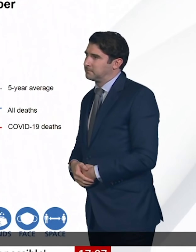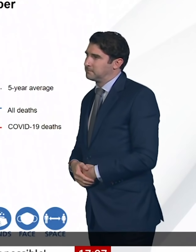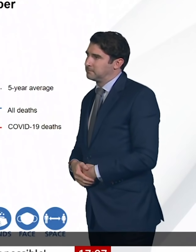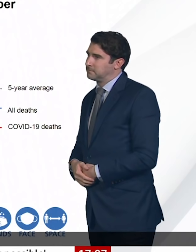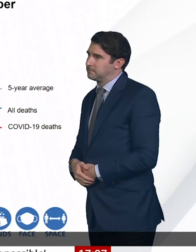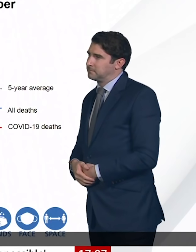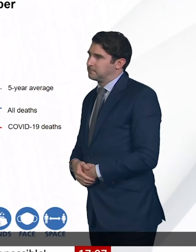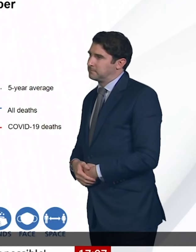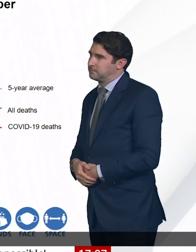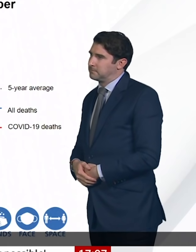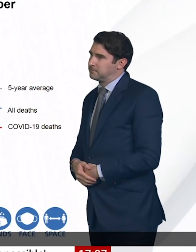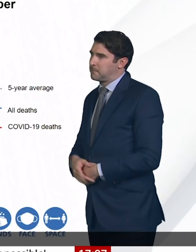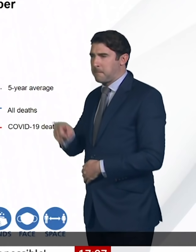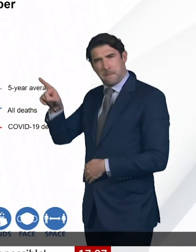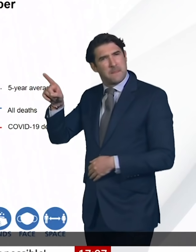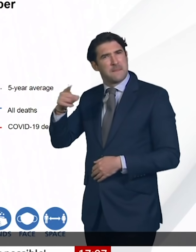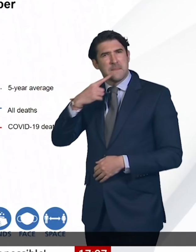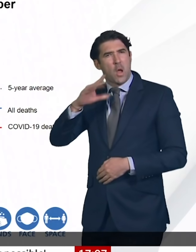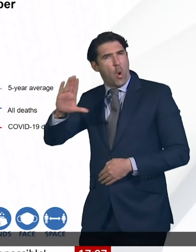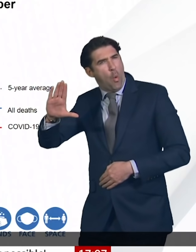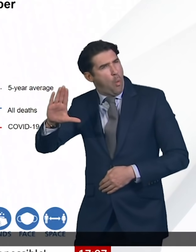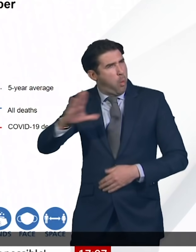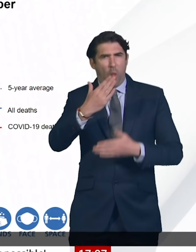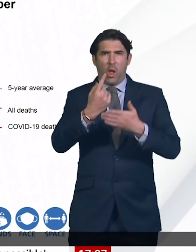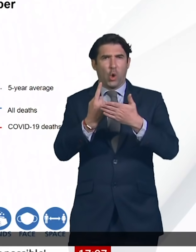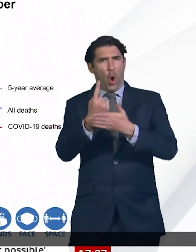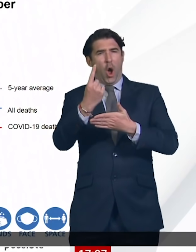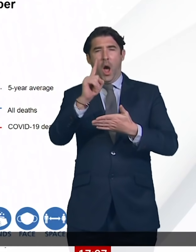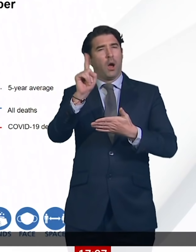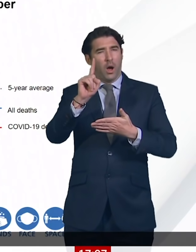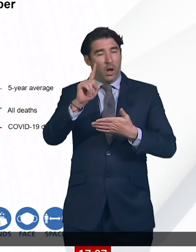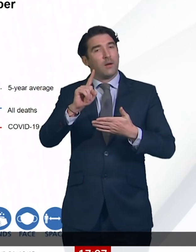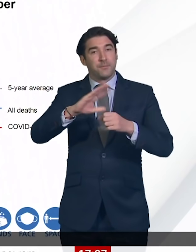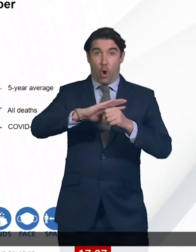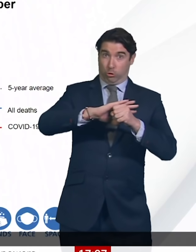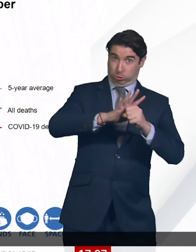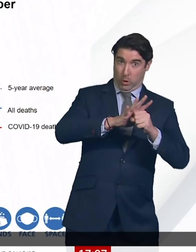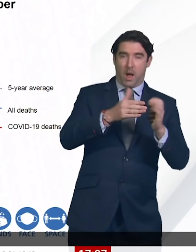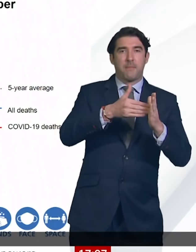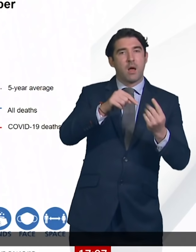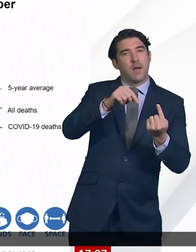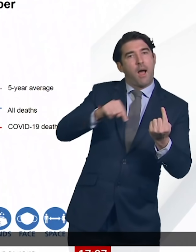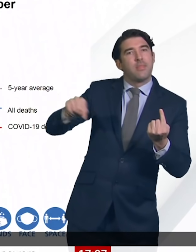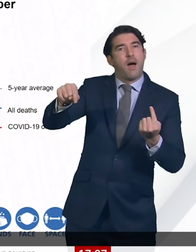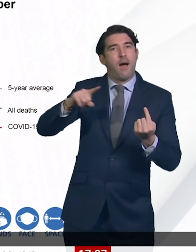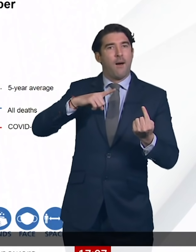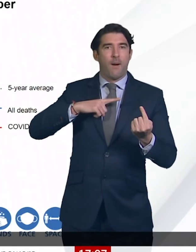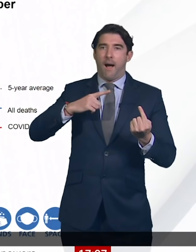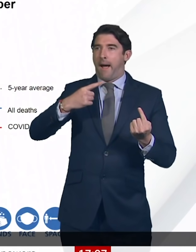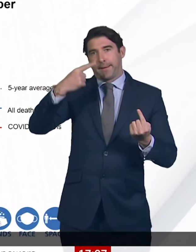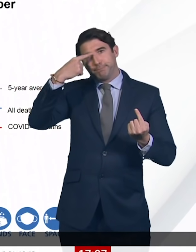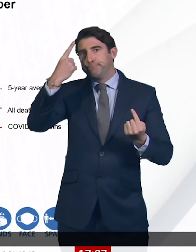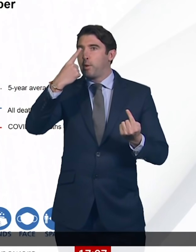deaths from COVID in the red line, but also the indirect deaths, which are the excess deaths over the